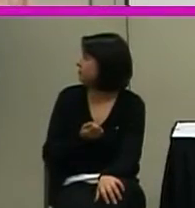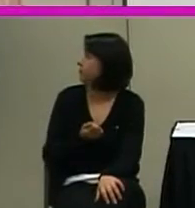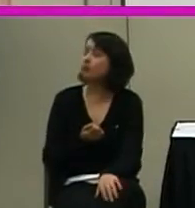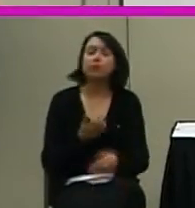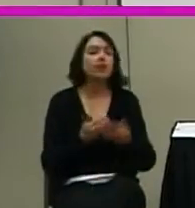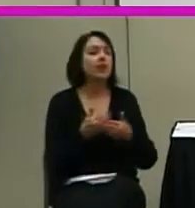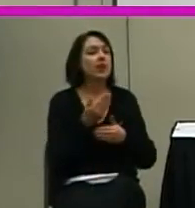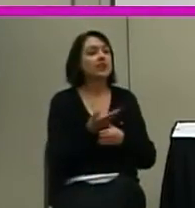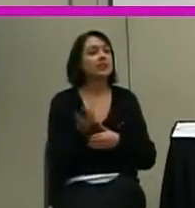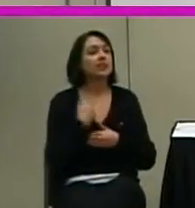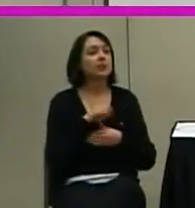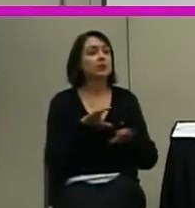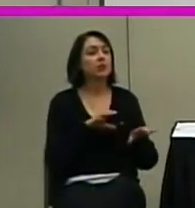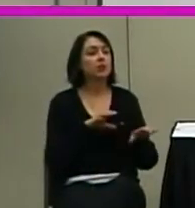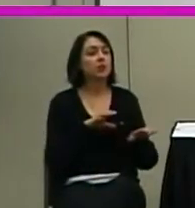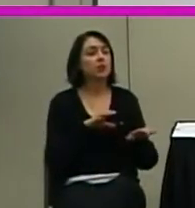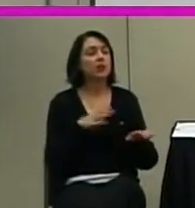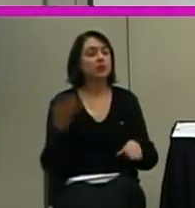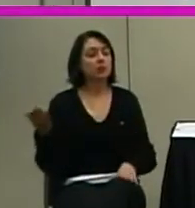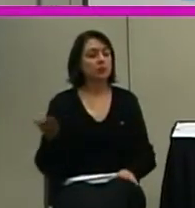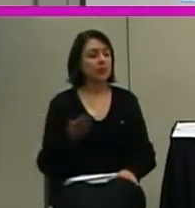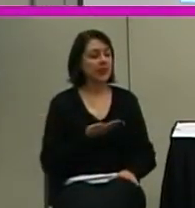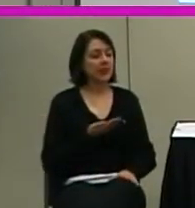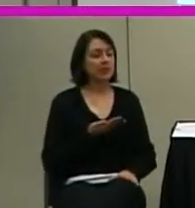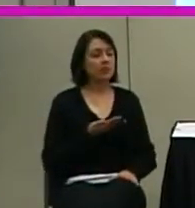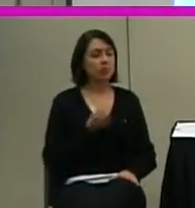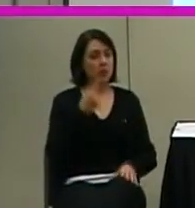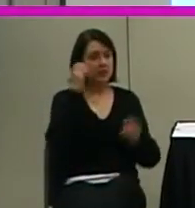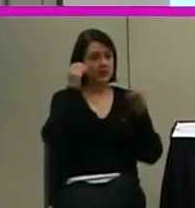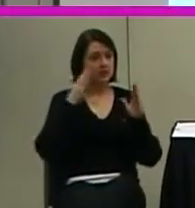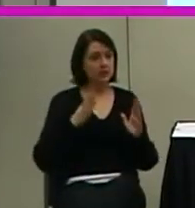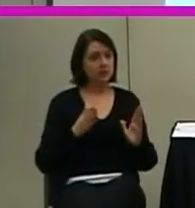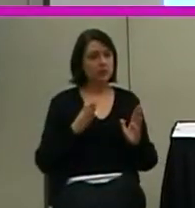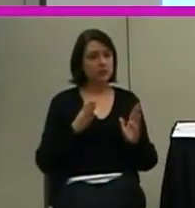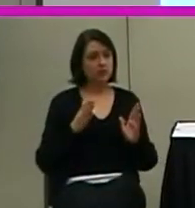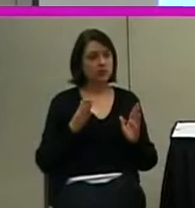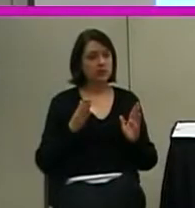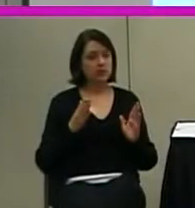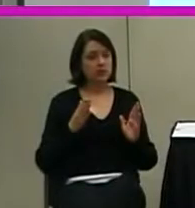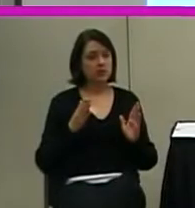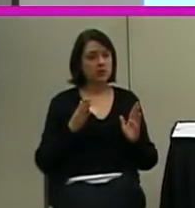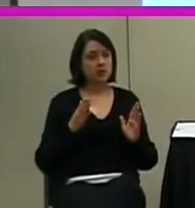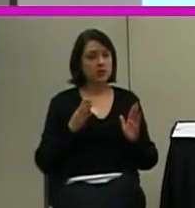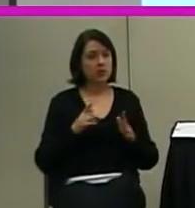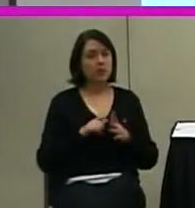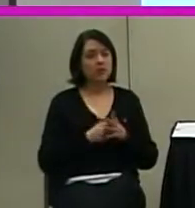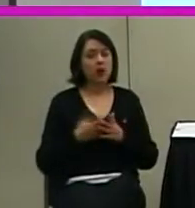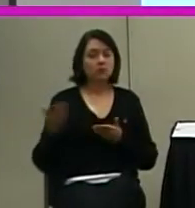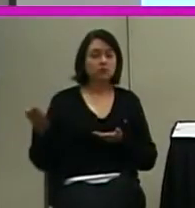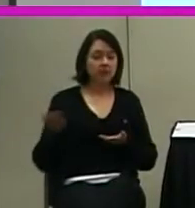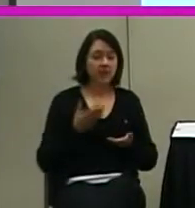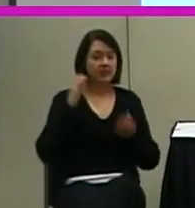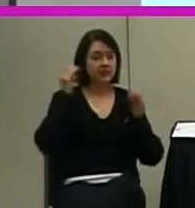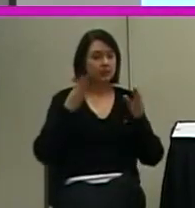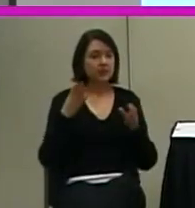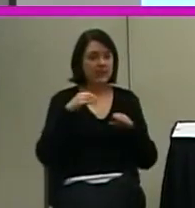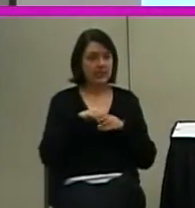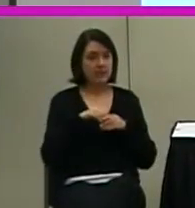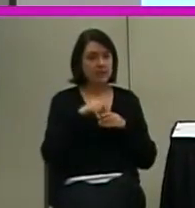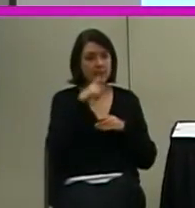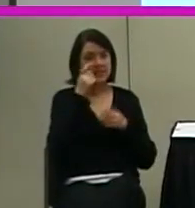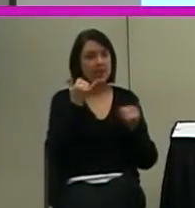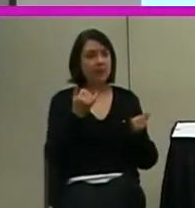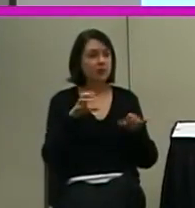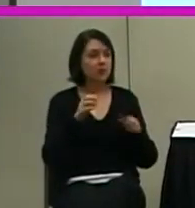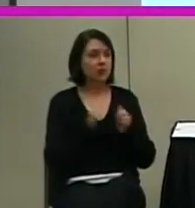the next thing we do is we bring in one of the teachers. And we start bringing teachers in to do this, because right now they're